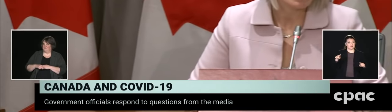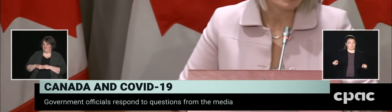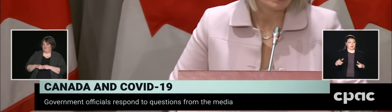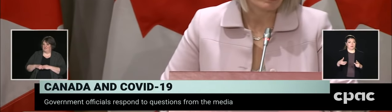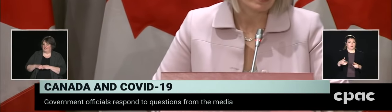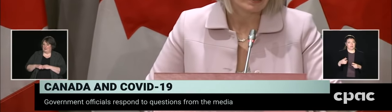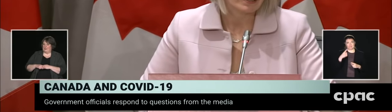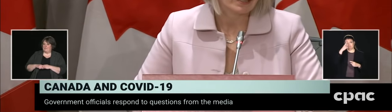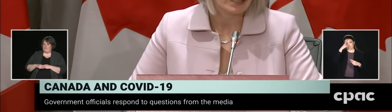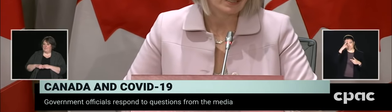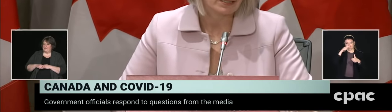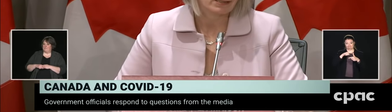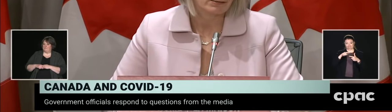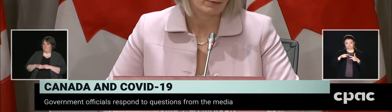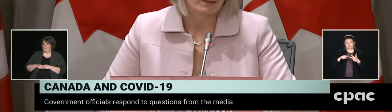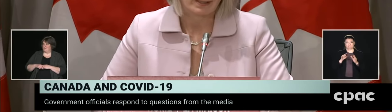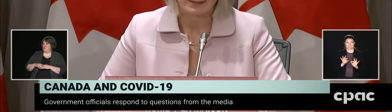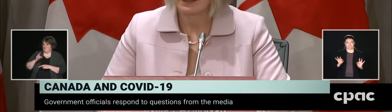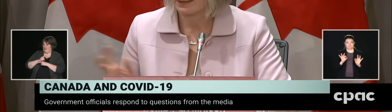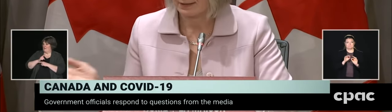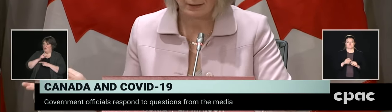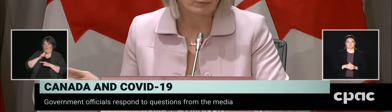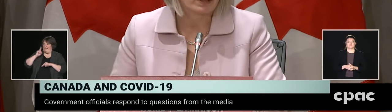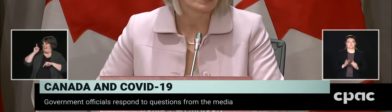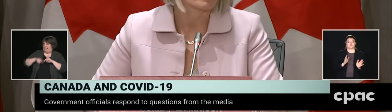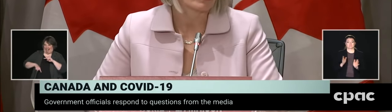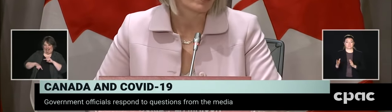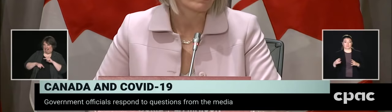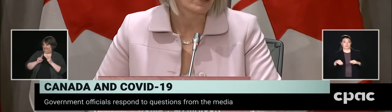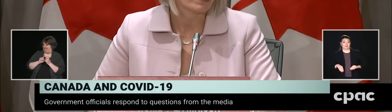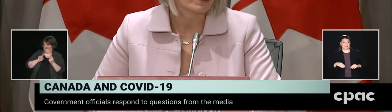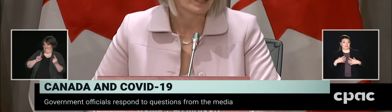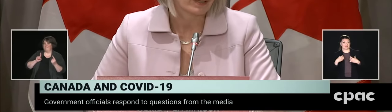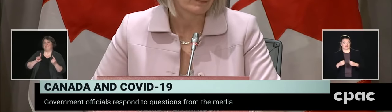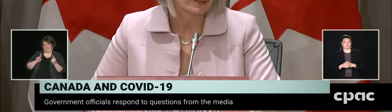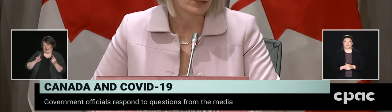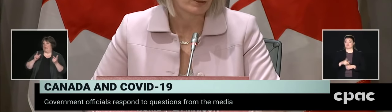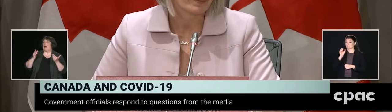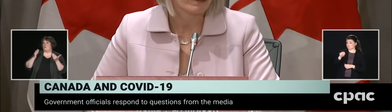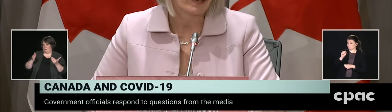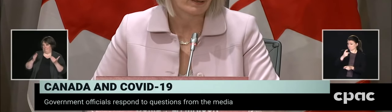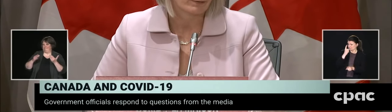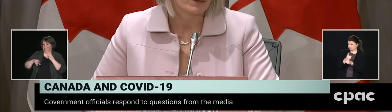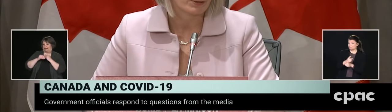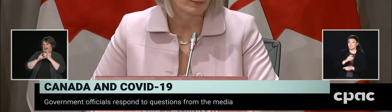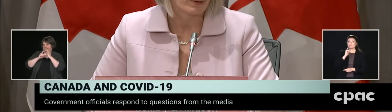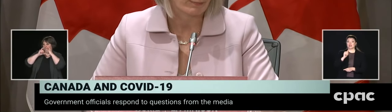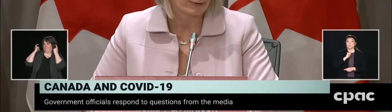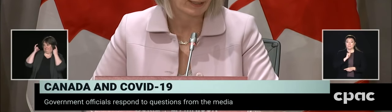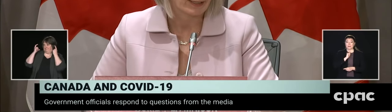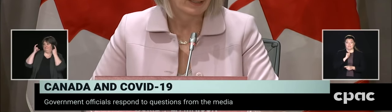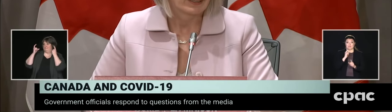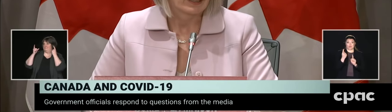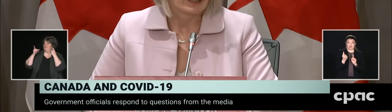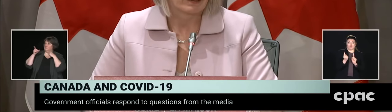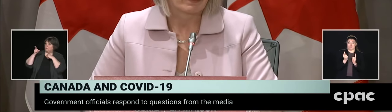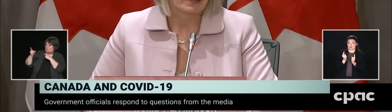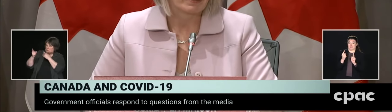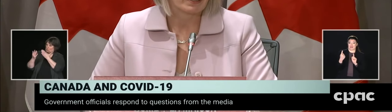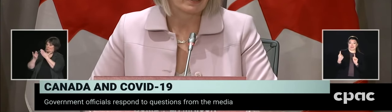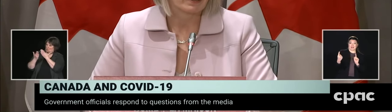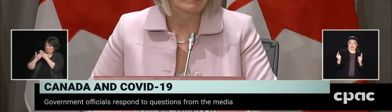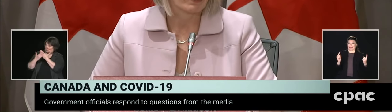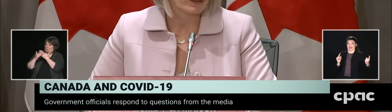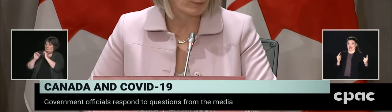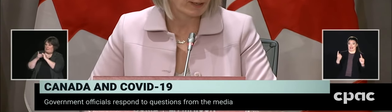social distancing, I wouldn't hesitate to wear that. And with the direction of Dr. Tam in terms of how to do it properly,